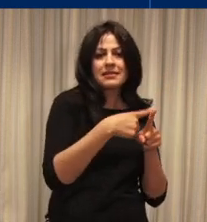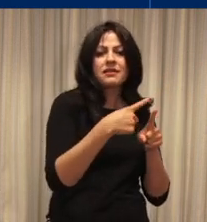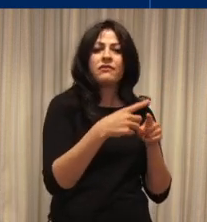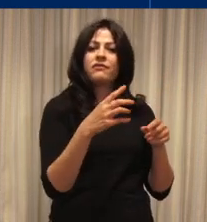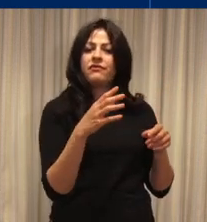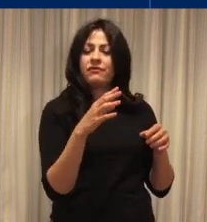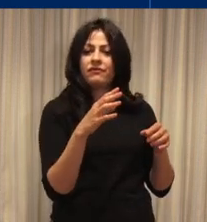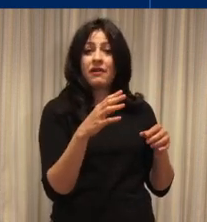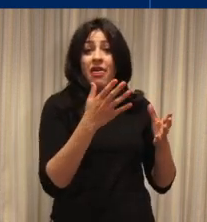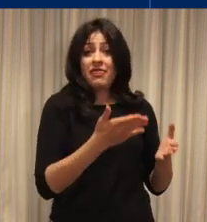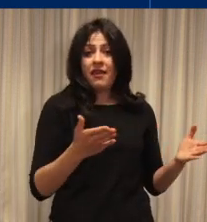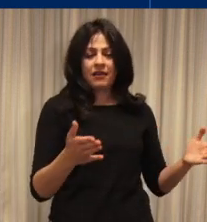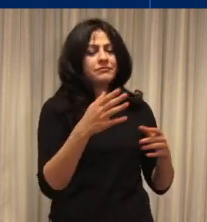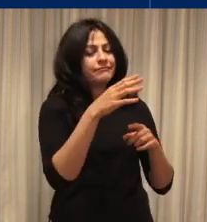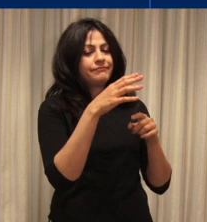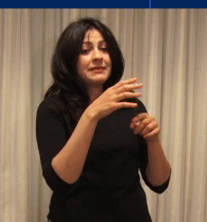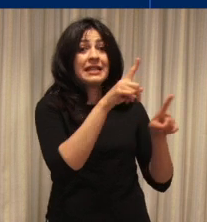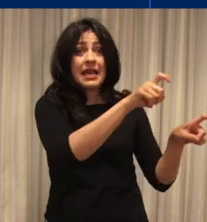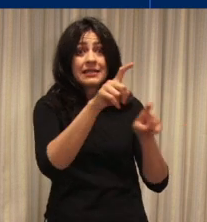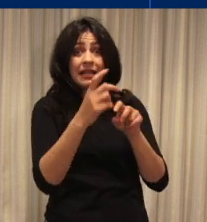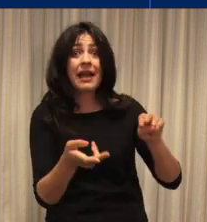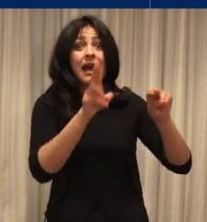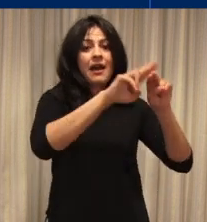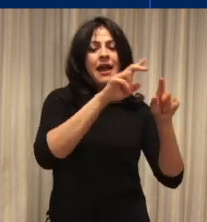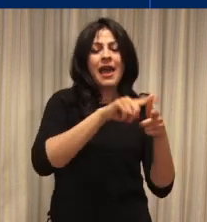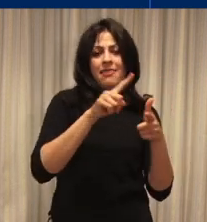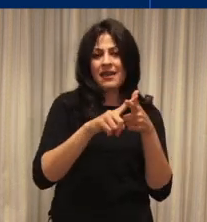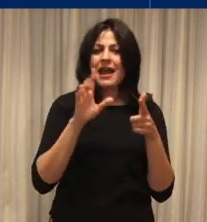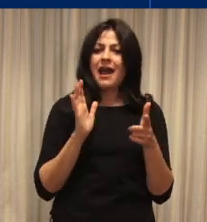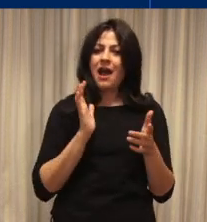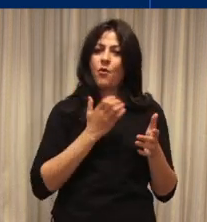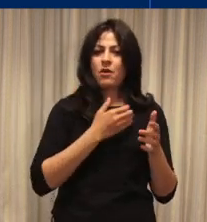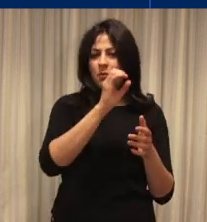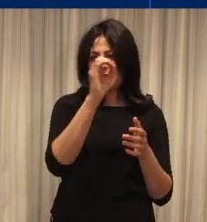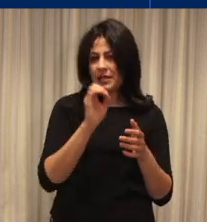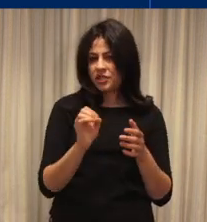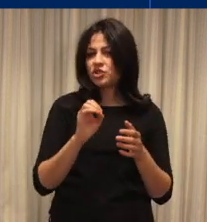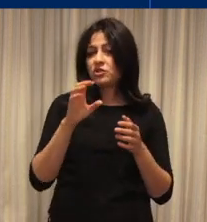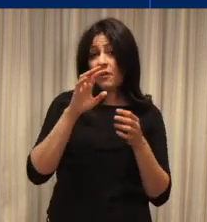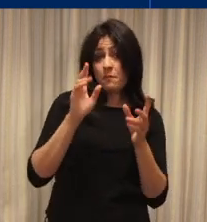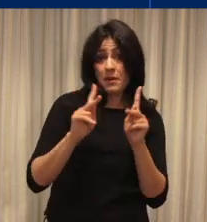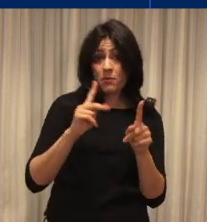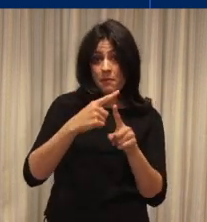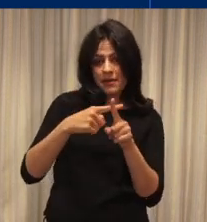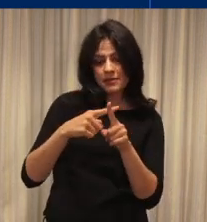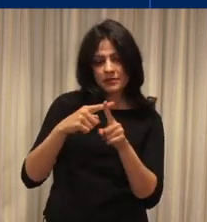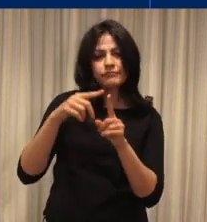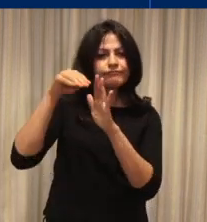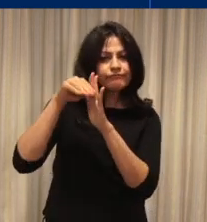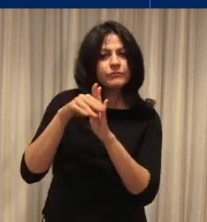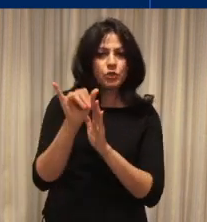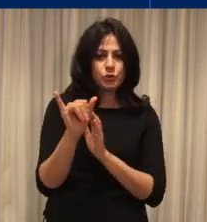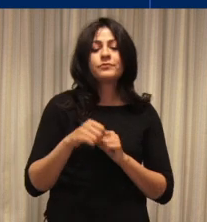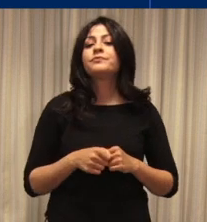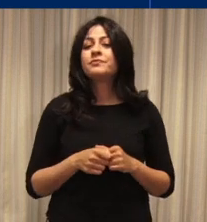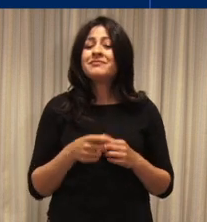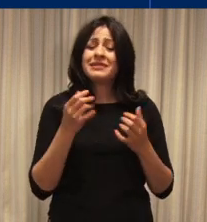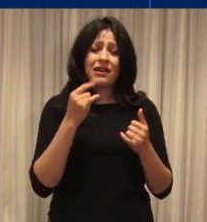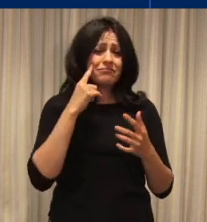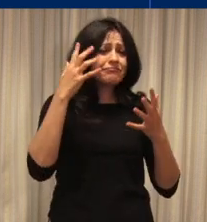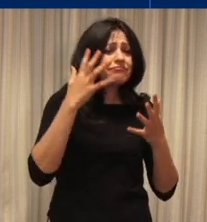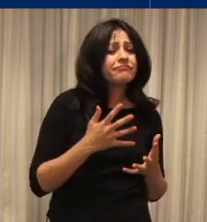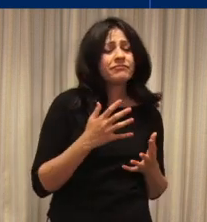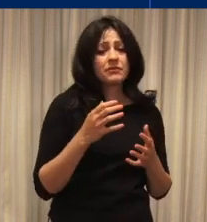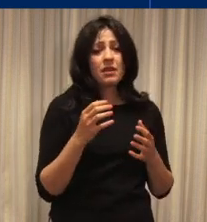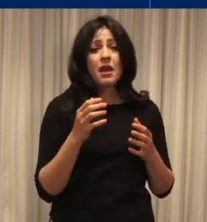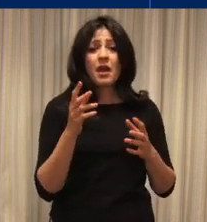positives are going down, and so that percentage continues to decrease. We unfortunately have now